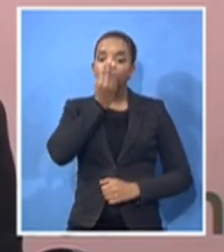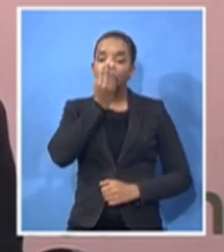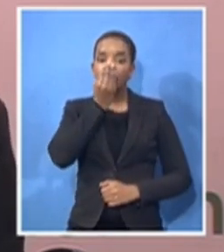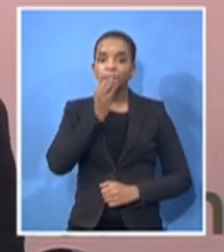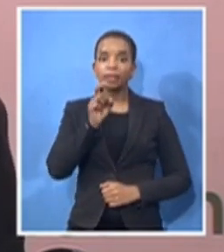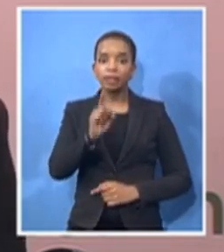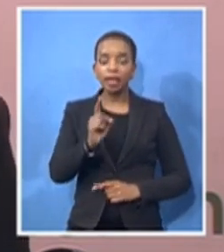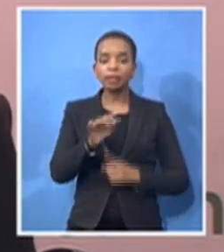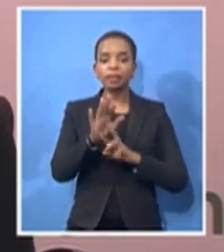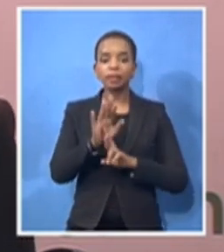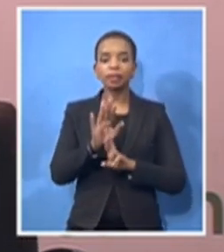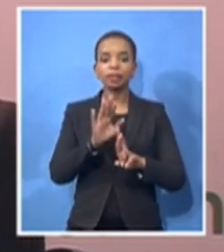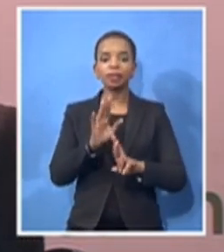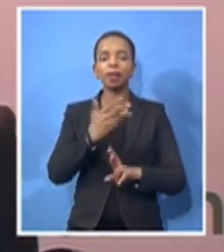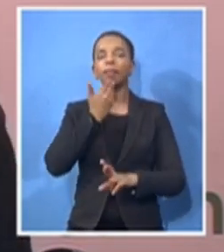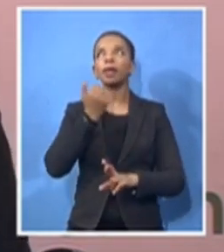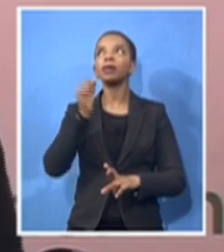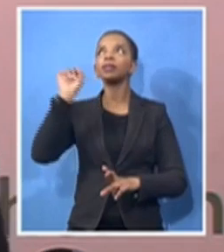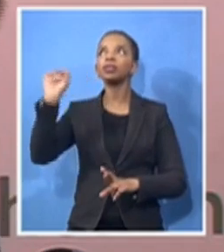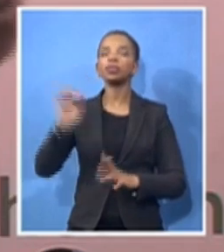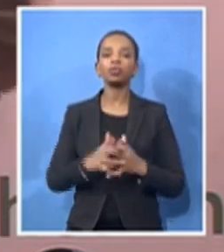our best. Thank you.